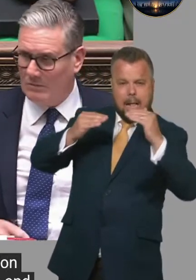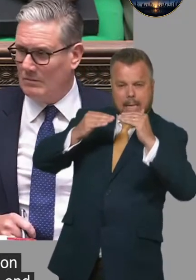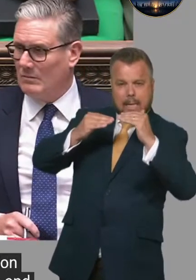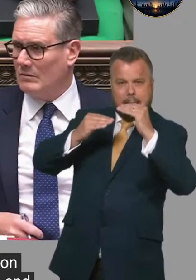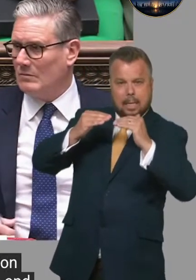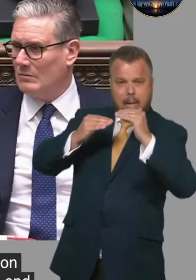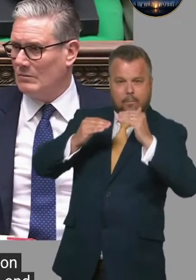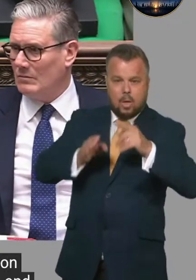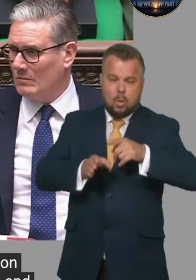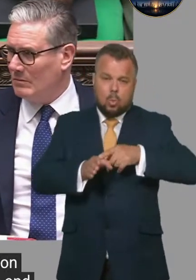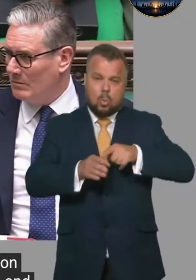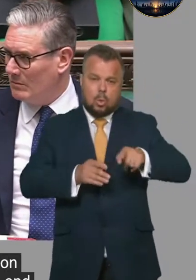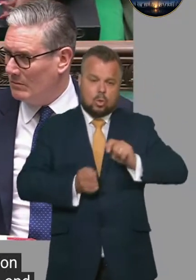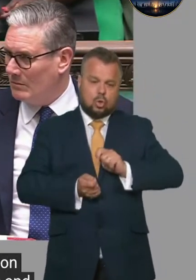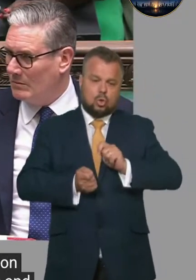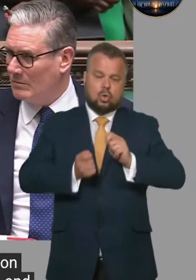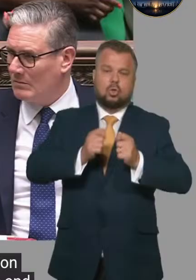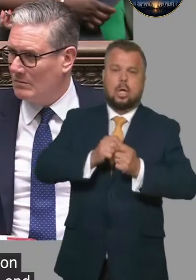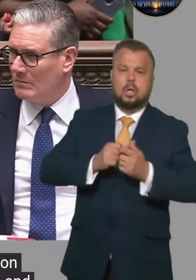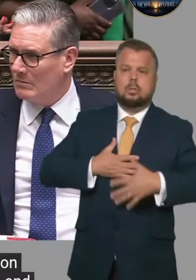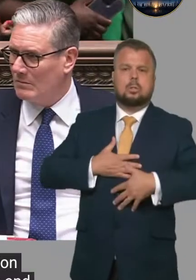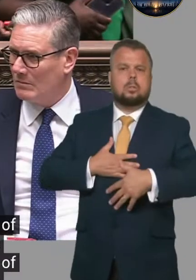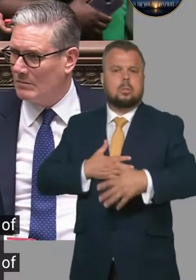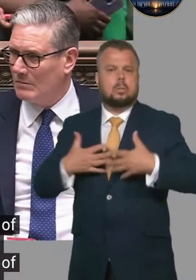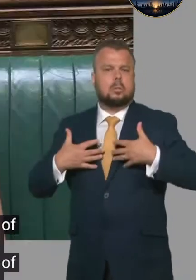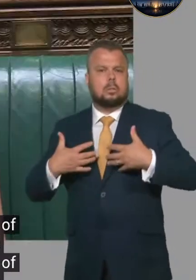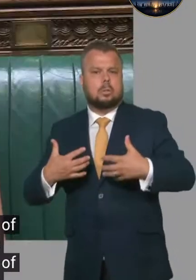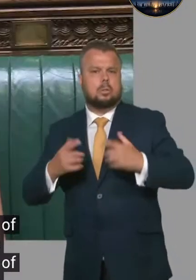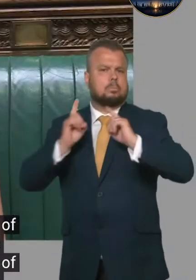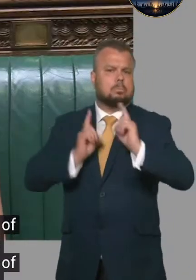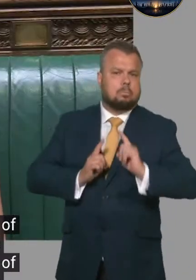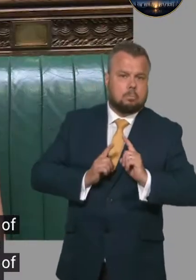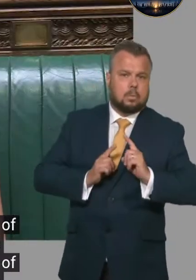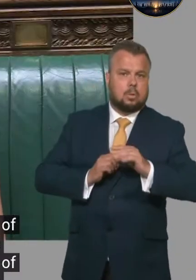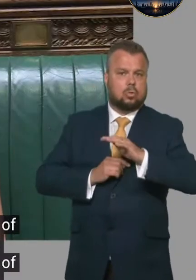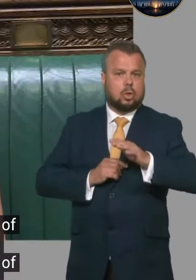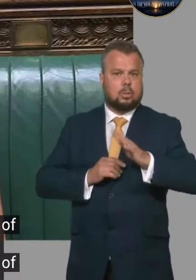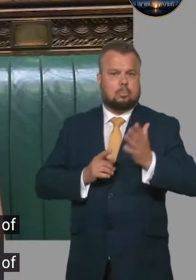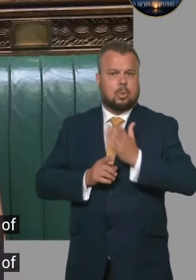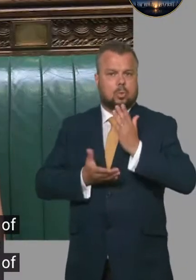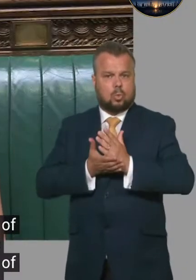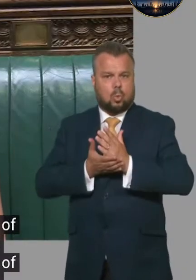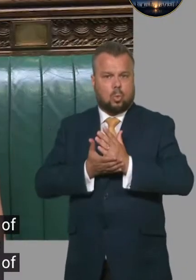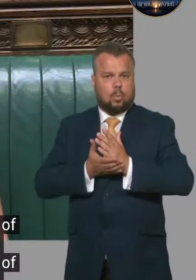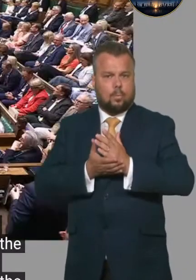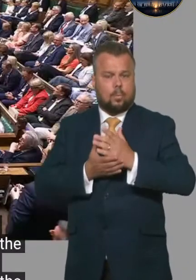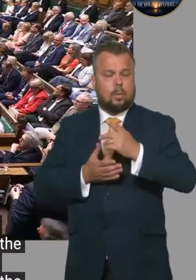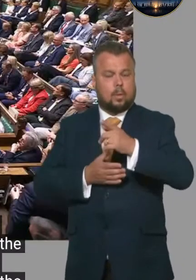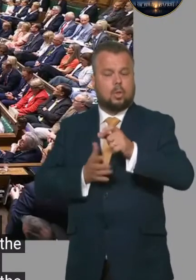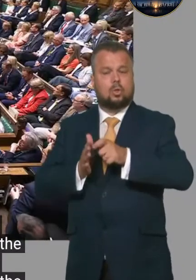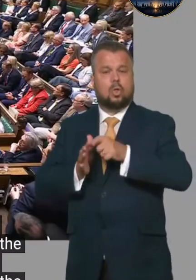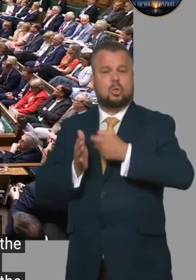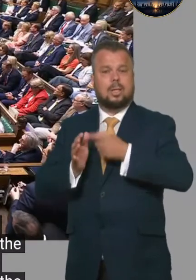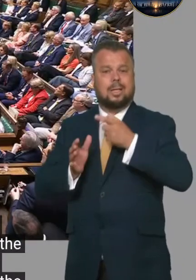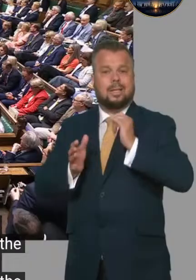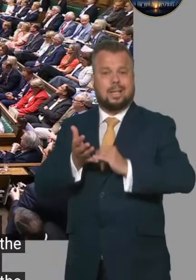not enough was known about the safety of puberty-suppressing hormones, it was necessary to take forward a trial.